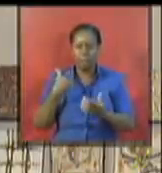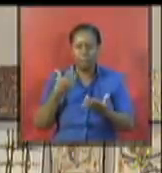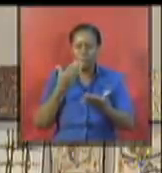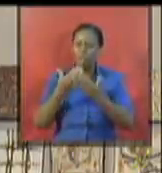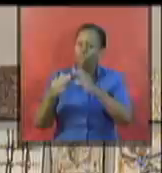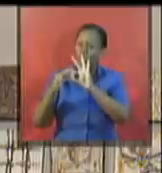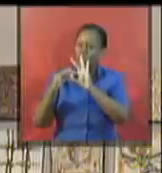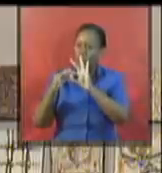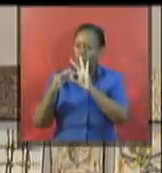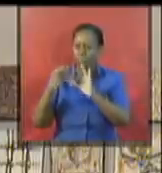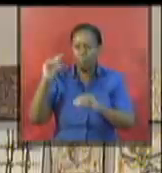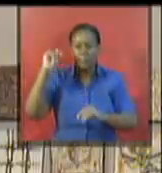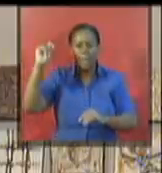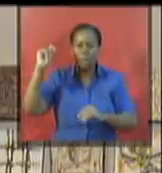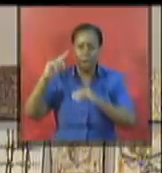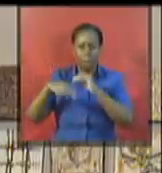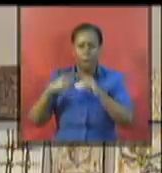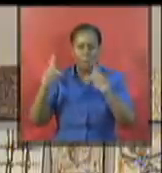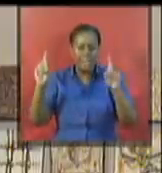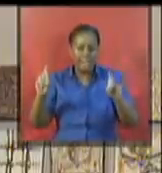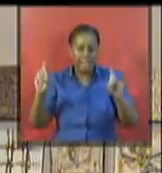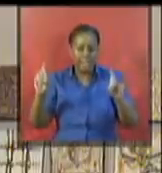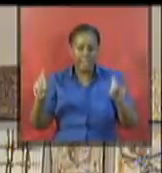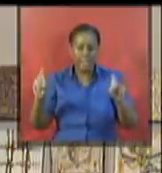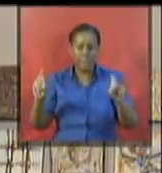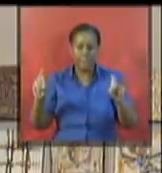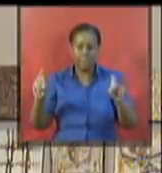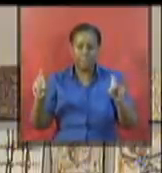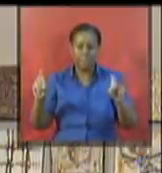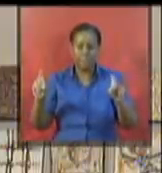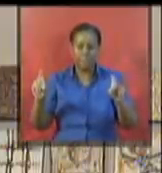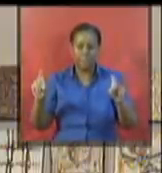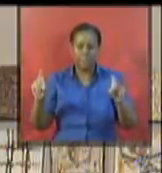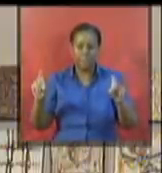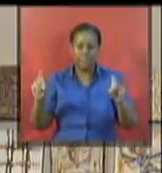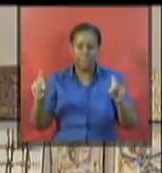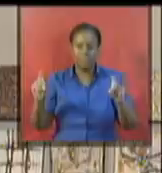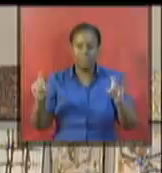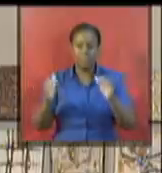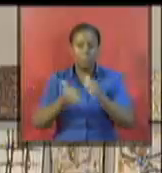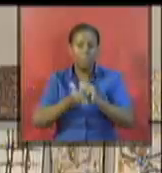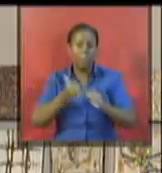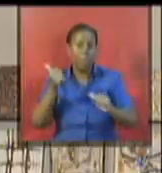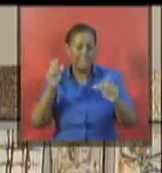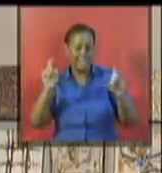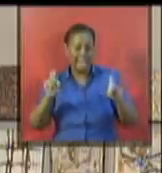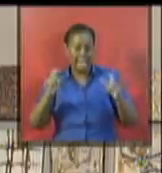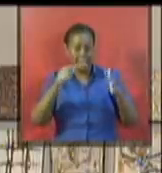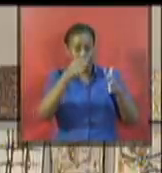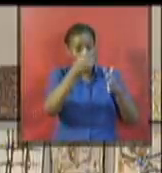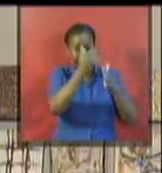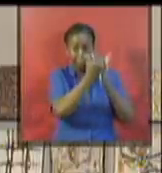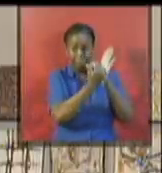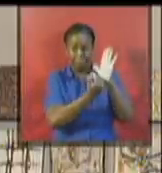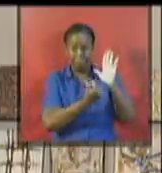cited, we was sent down. Well, at least the majority of it was sent down to Trinidad, was tested here, and those results were already sent back.